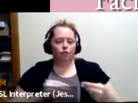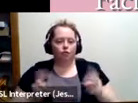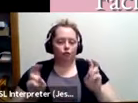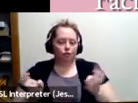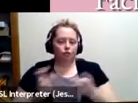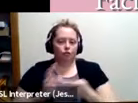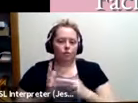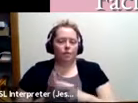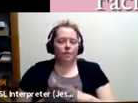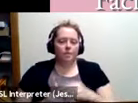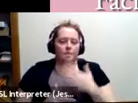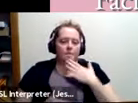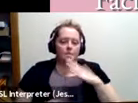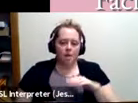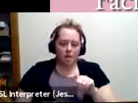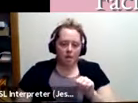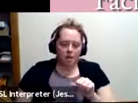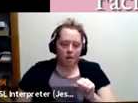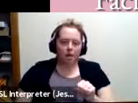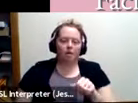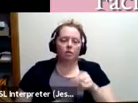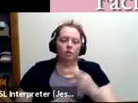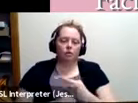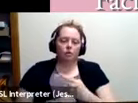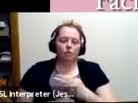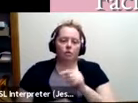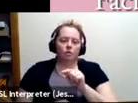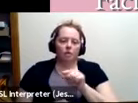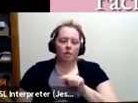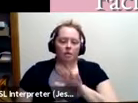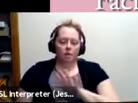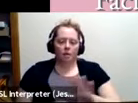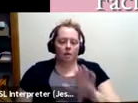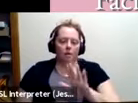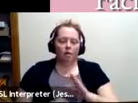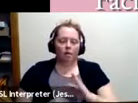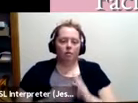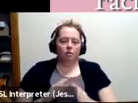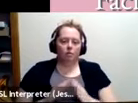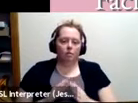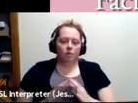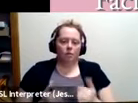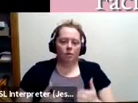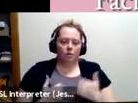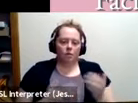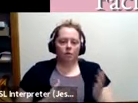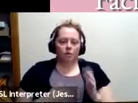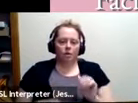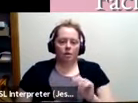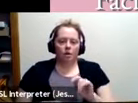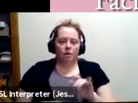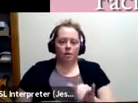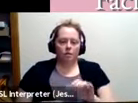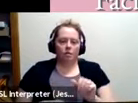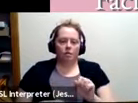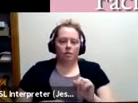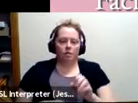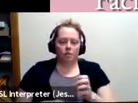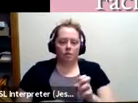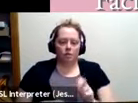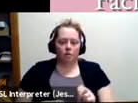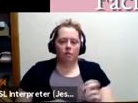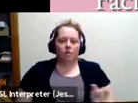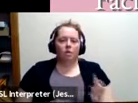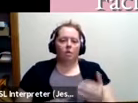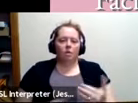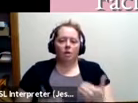maverick, youth advocate and community weaver. We have Hoefnagel, they, them, the artistic program